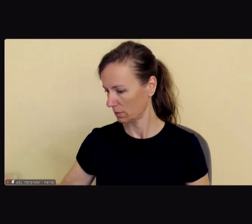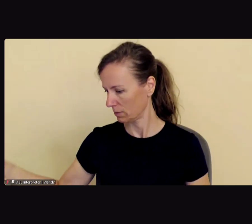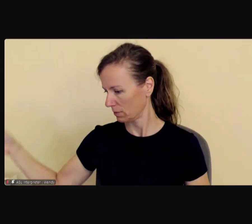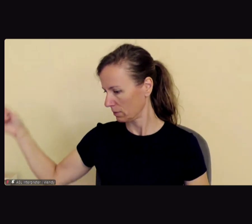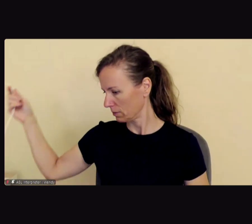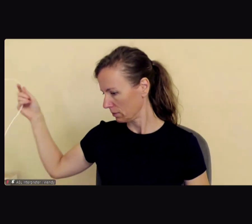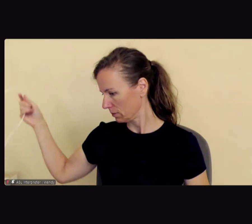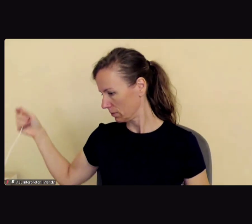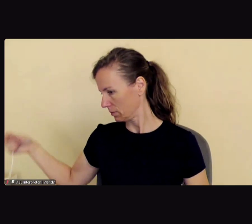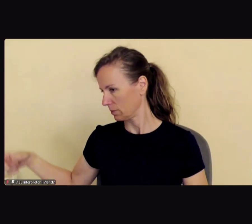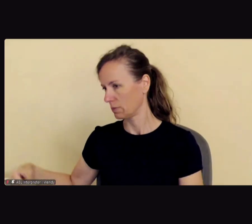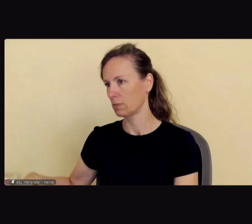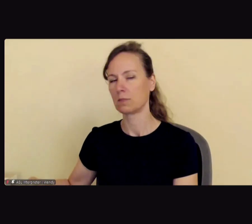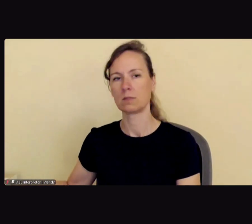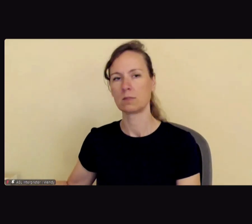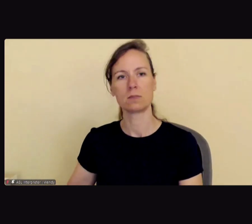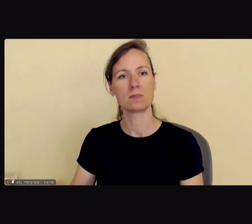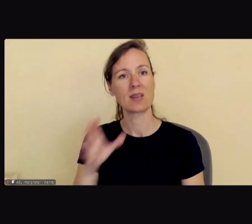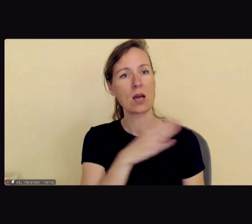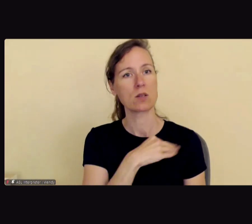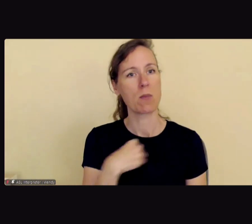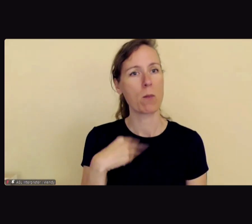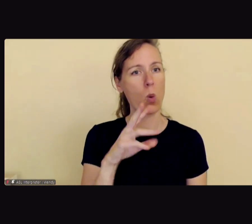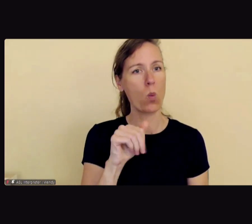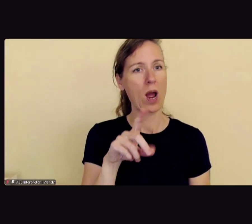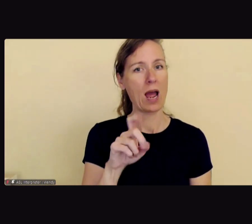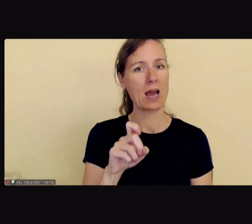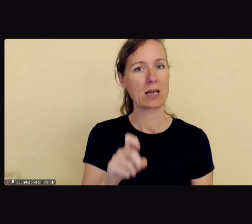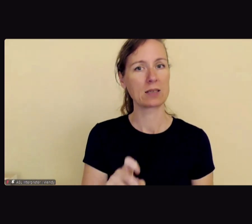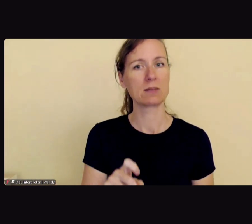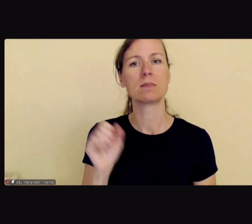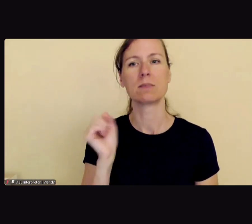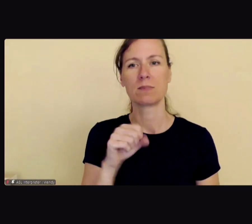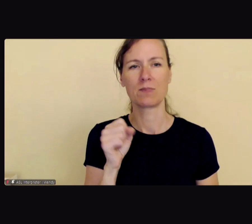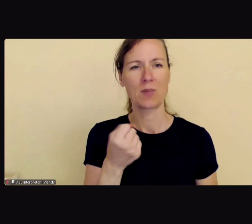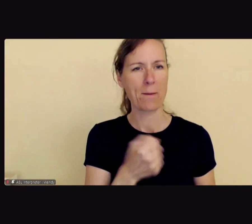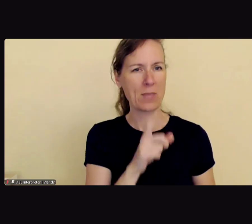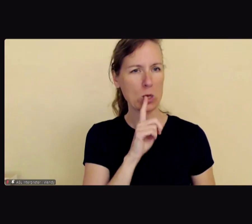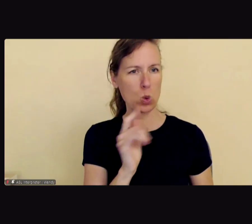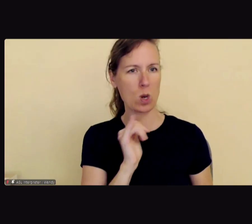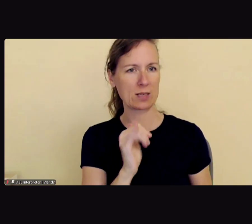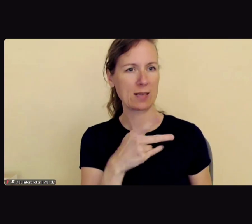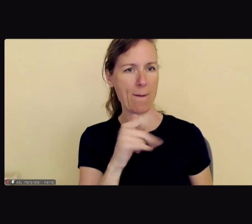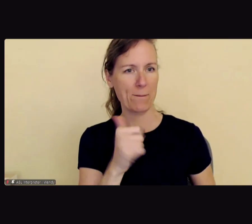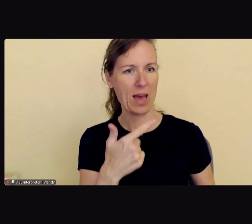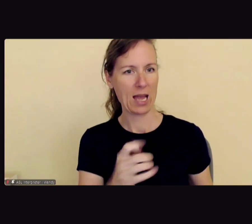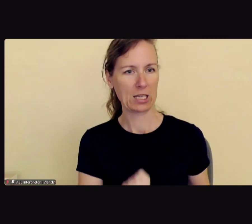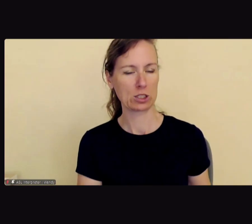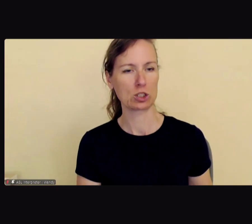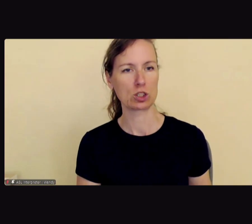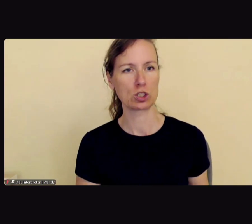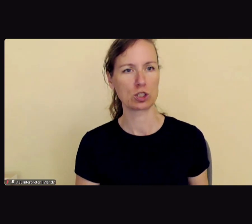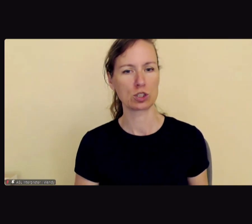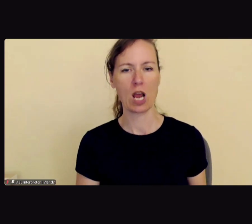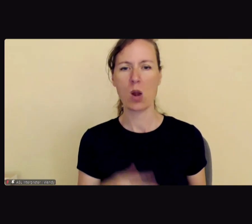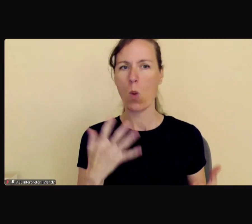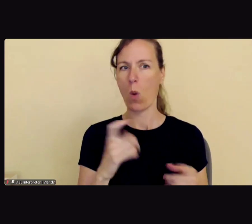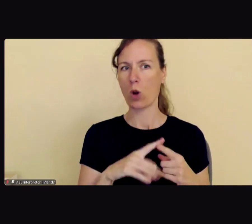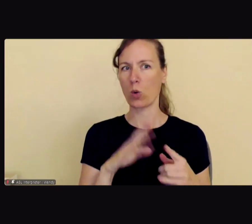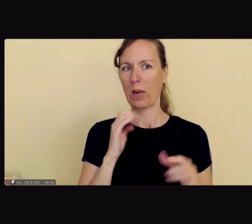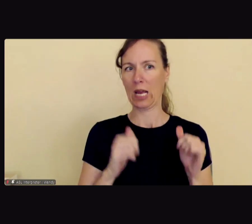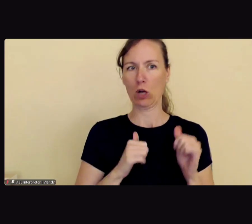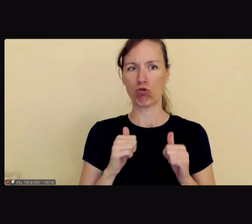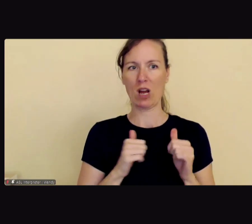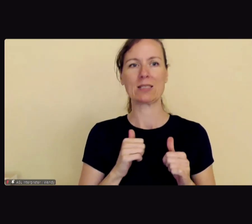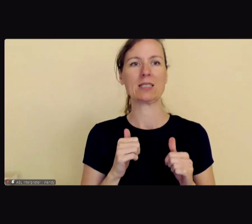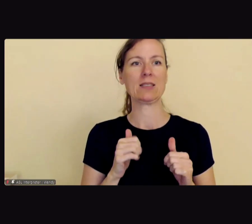Councilmember Wade? Yeah, just make sure I'm on the same page. I know we want to be aggressive for us